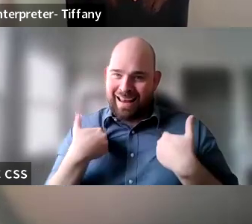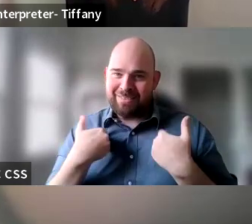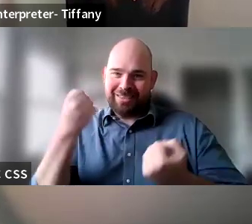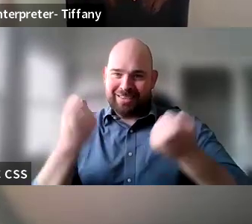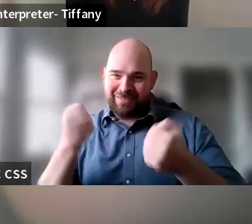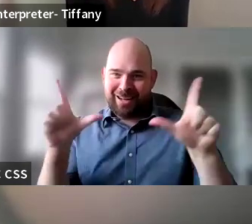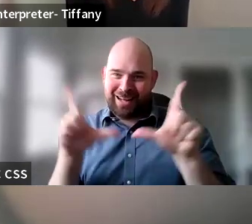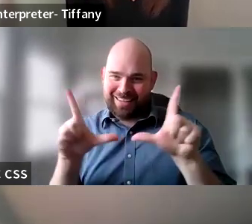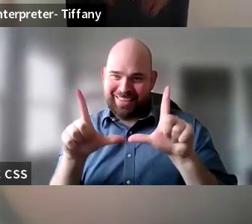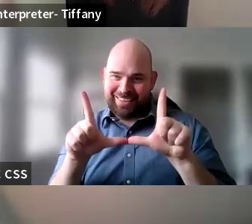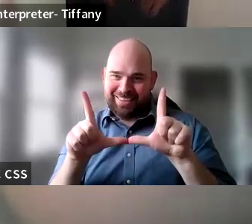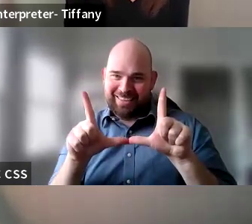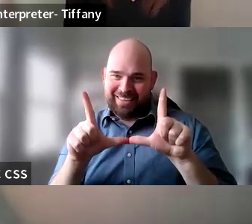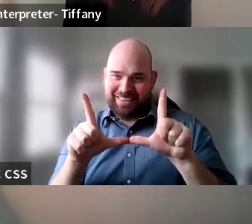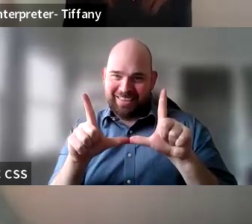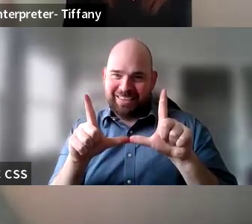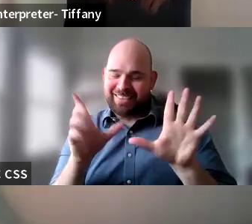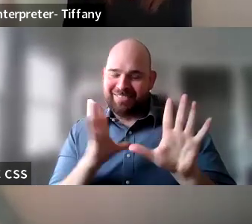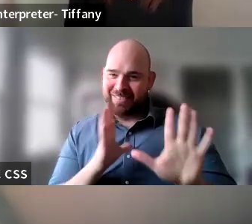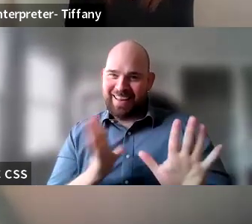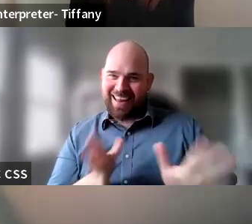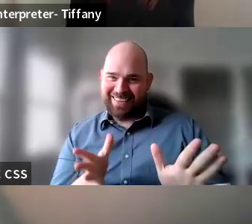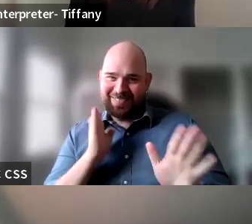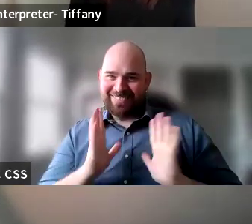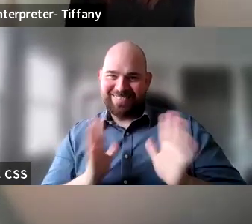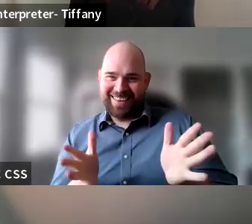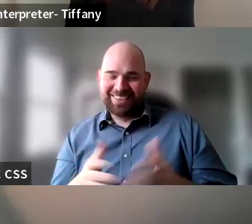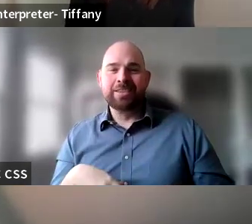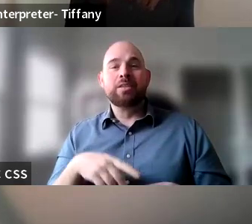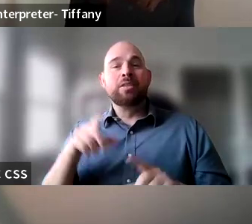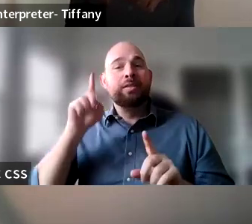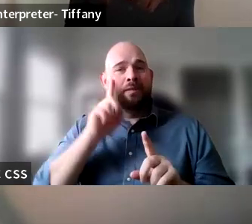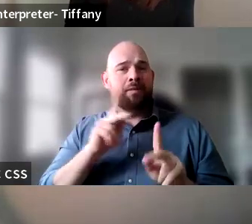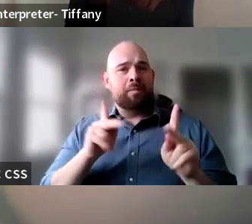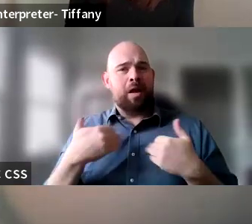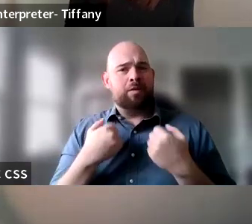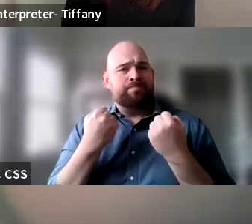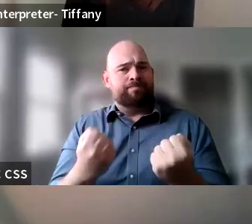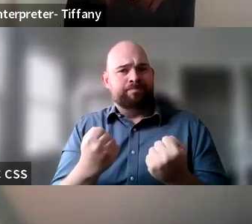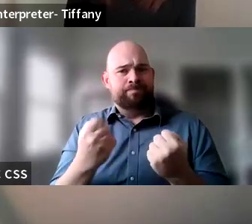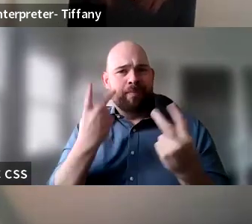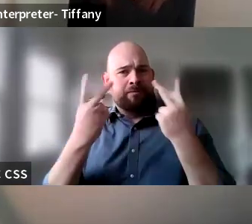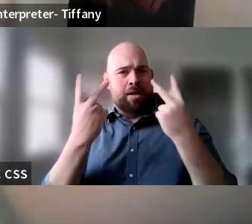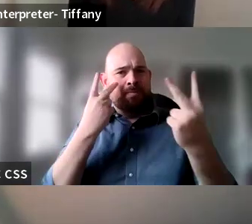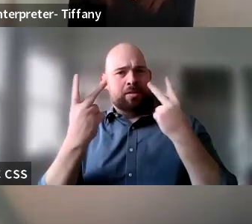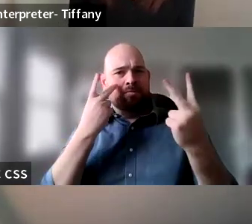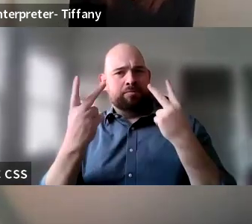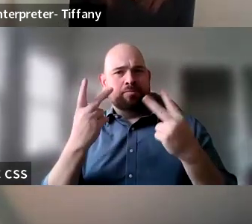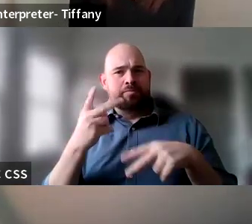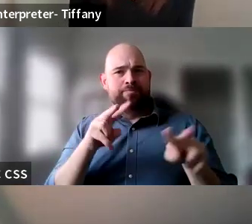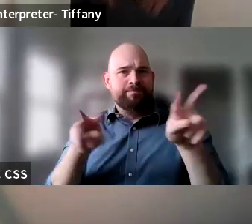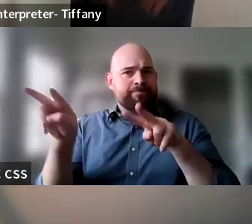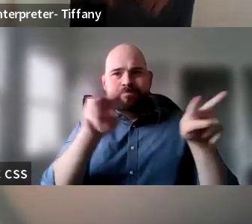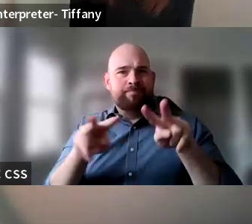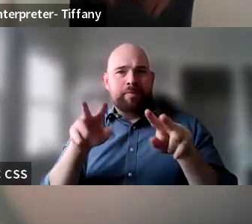drive. Of course, only if they have a driver's license, just like anybody else, then that would be accepted. Deaf people are able